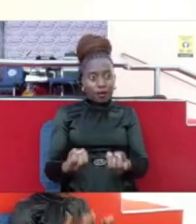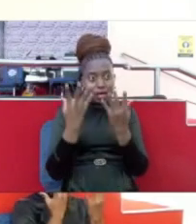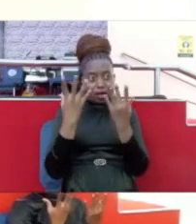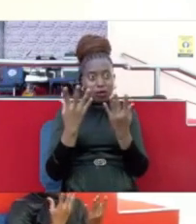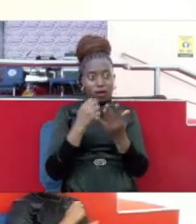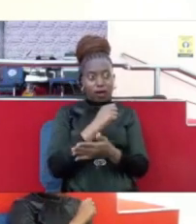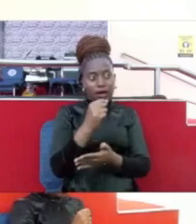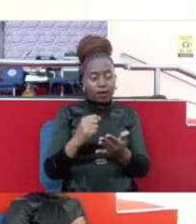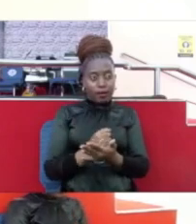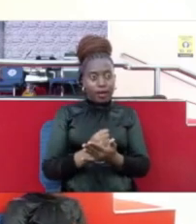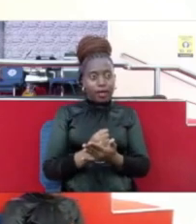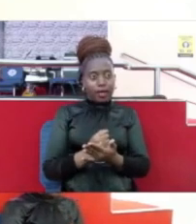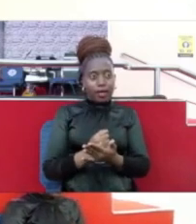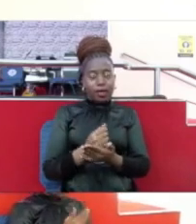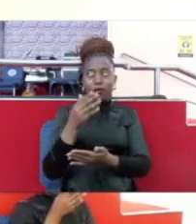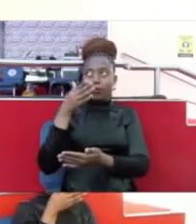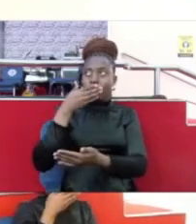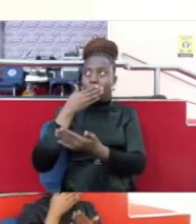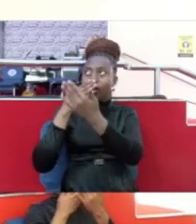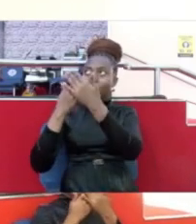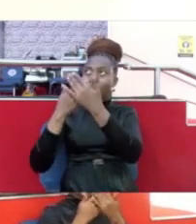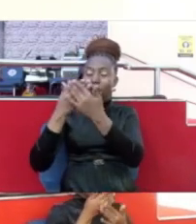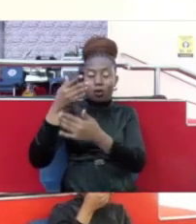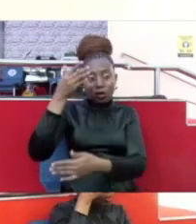Amen. Thank God for that.